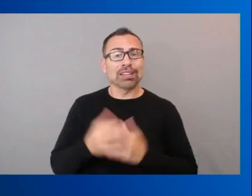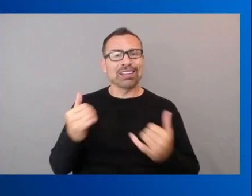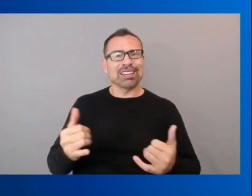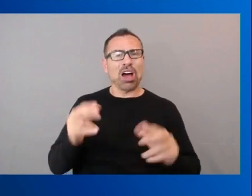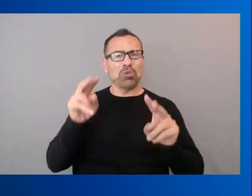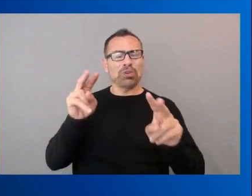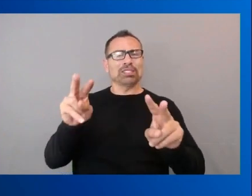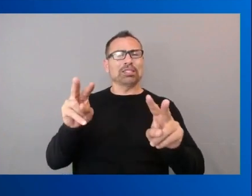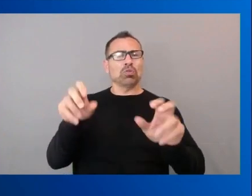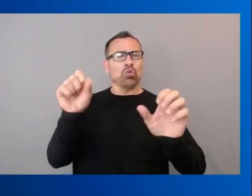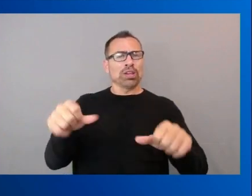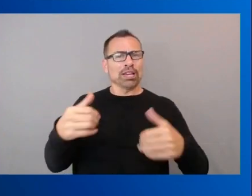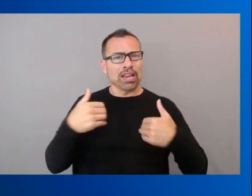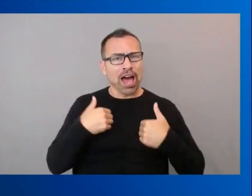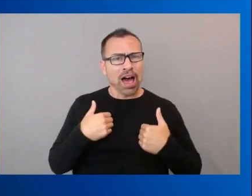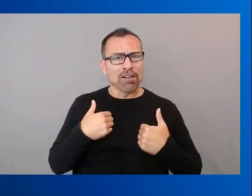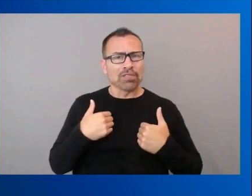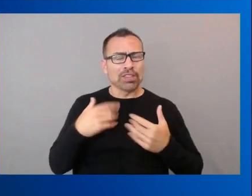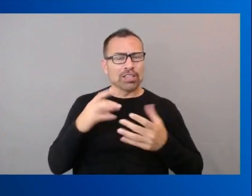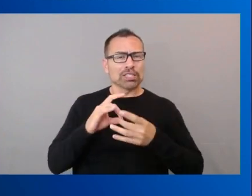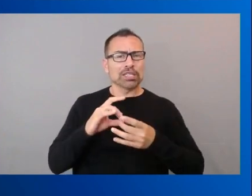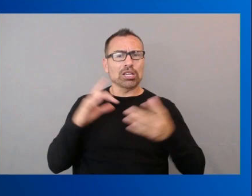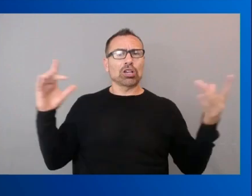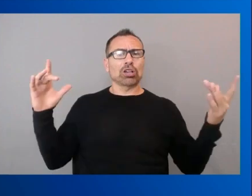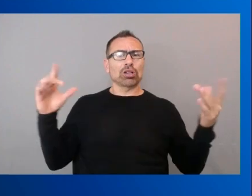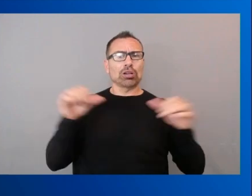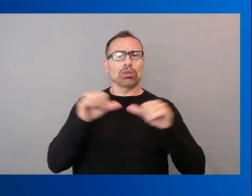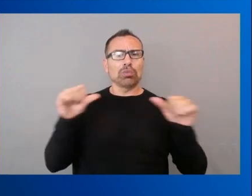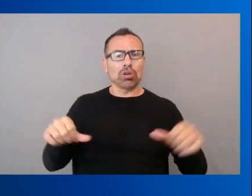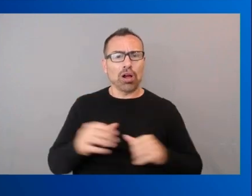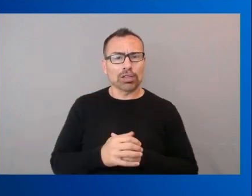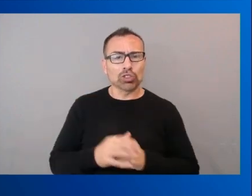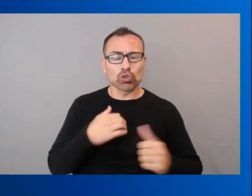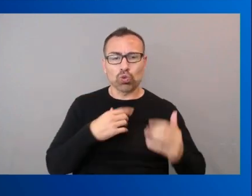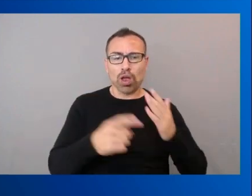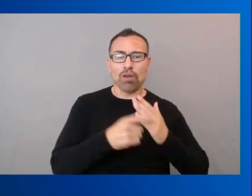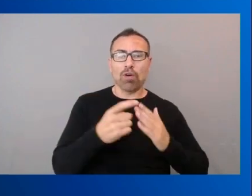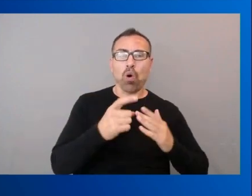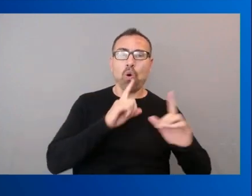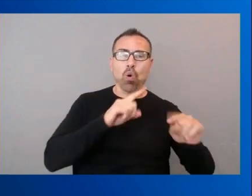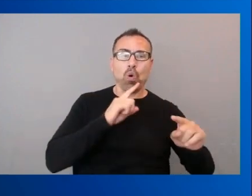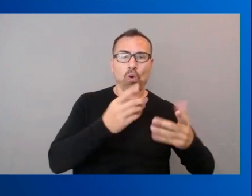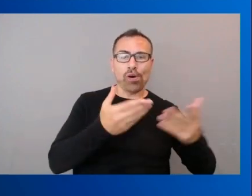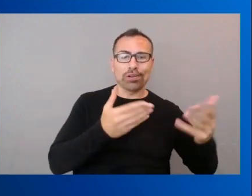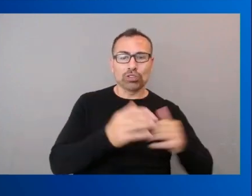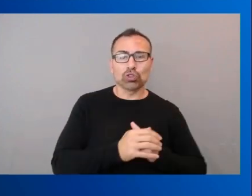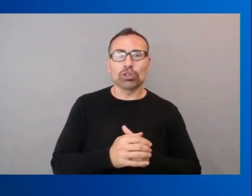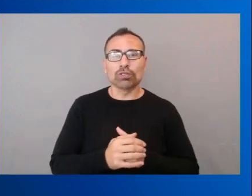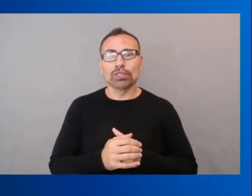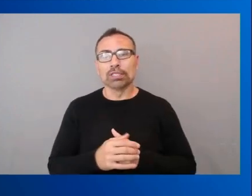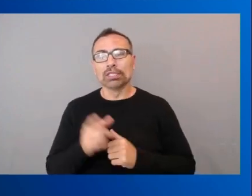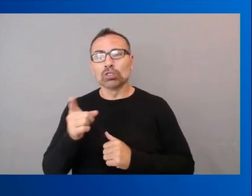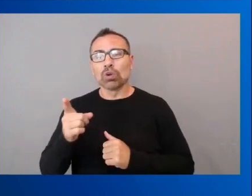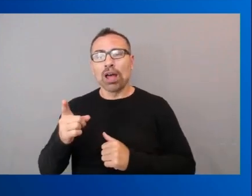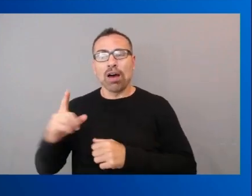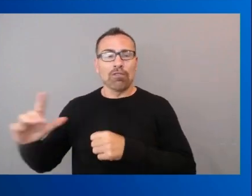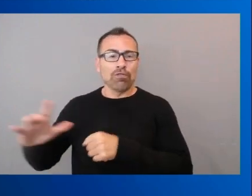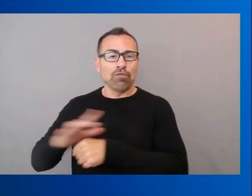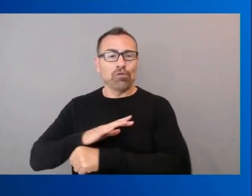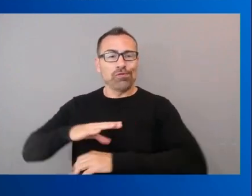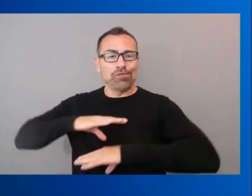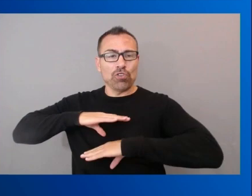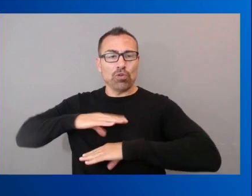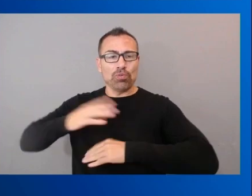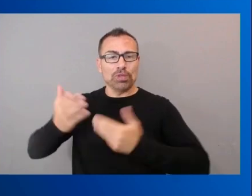have order service, we have fulfillment service, so we can use things like queues, or an example here, we can use things like event buses, being able to kind